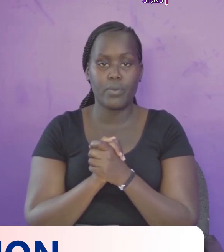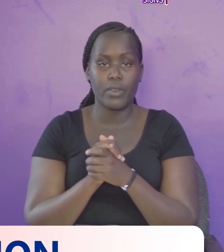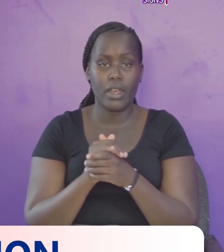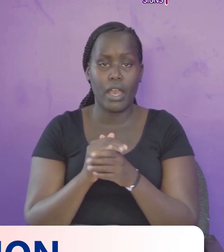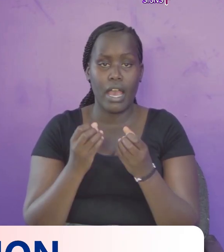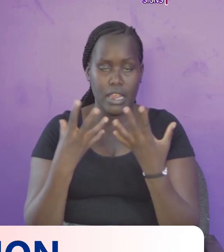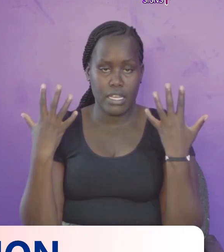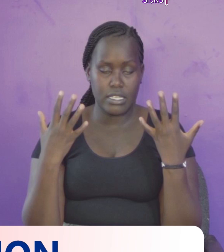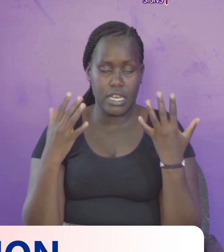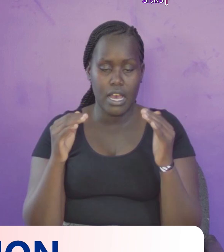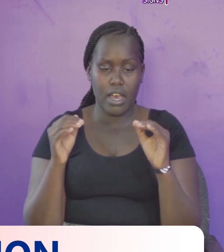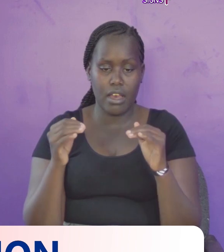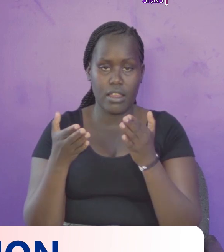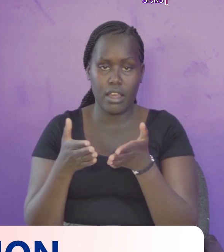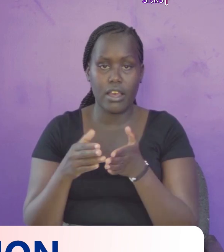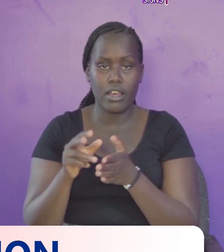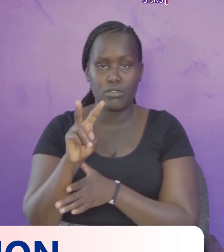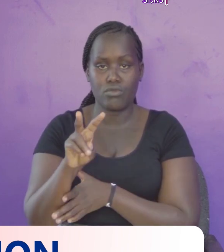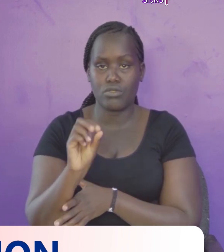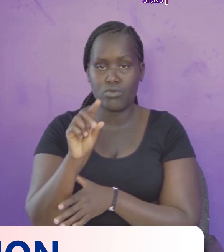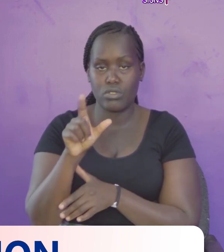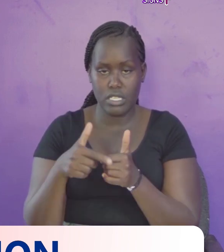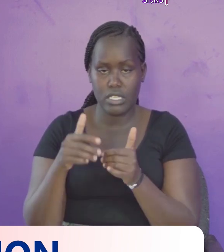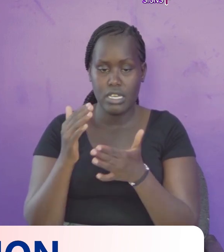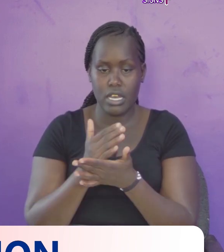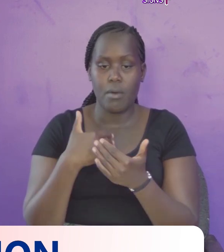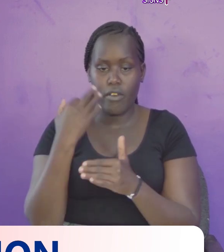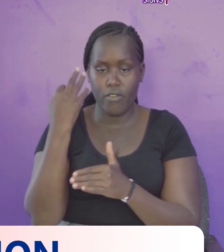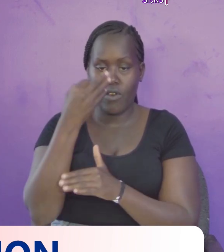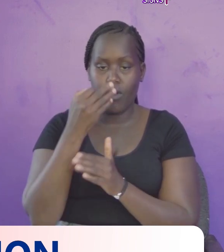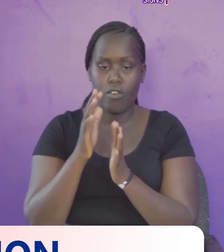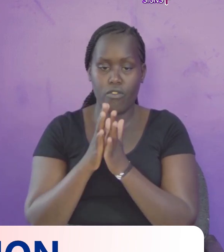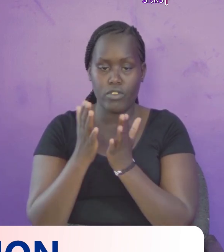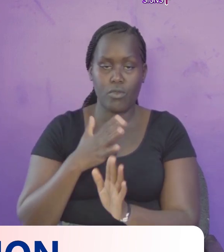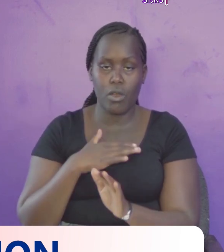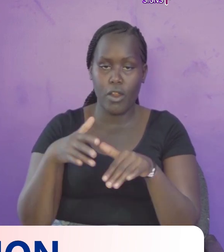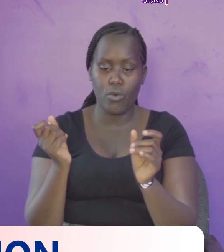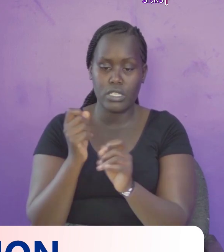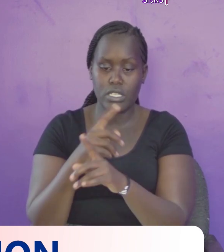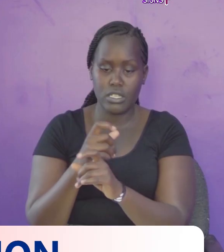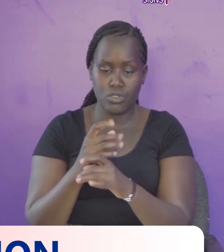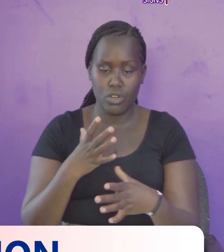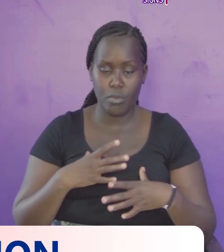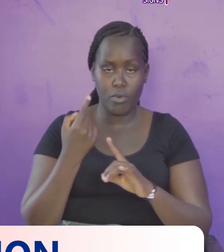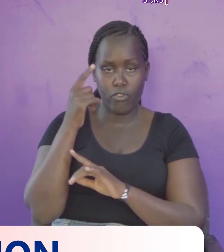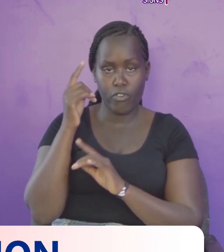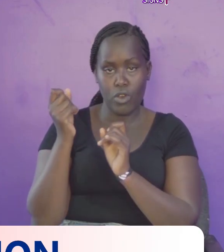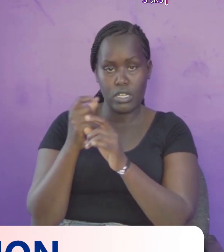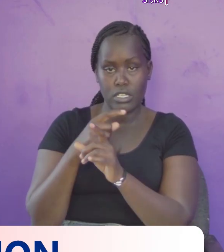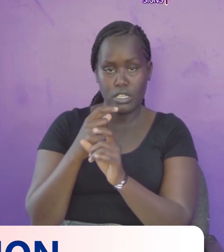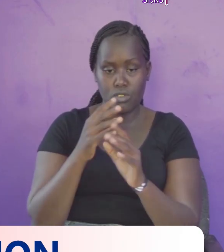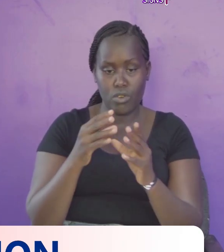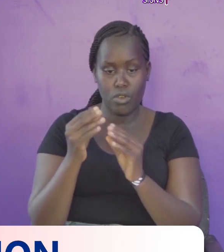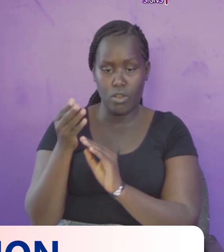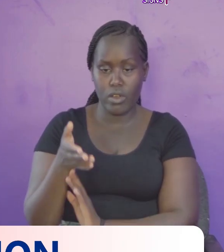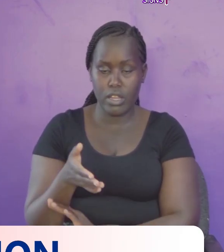Some of them I'll be putting them in my Facebook. So be checking it, or my TikTok. Wale watu wa TikTok, just enda pale.